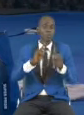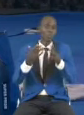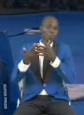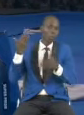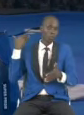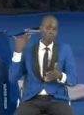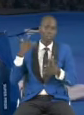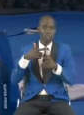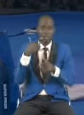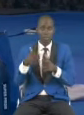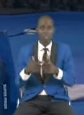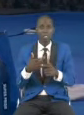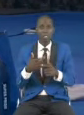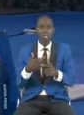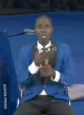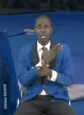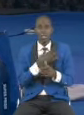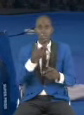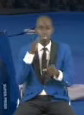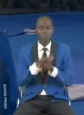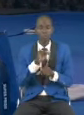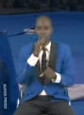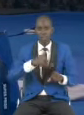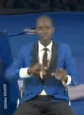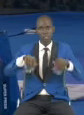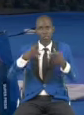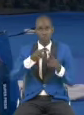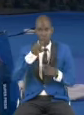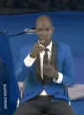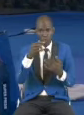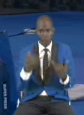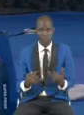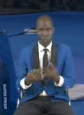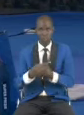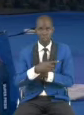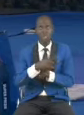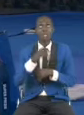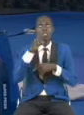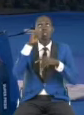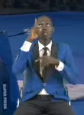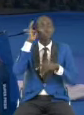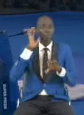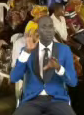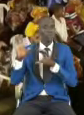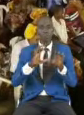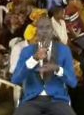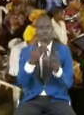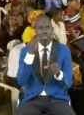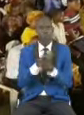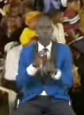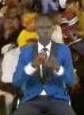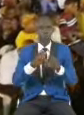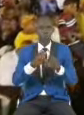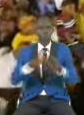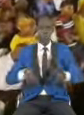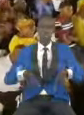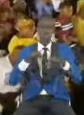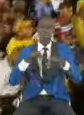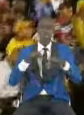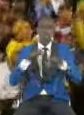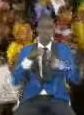the promise is given you today, it will fulfill in your life in Jesus' name.